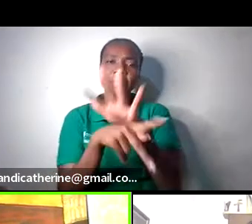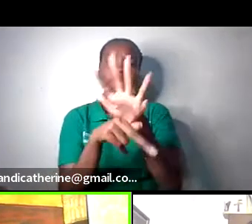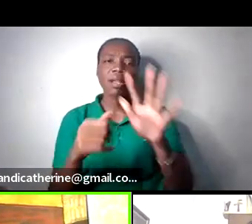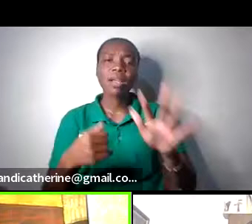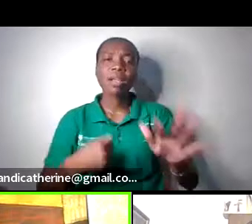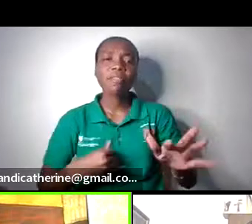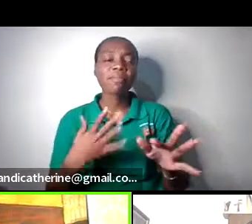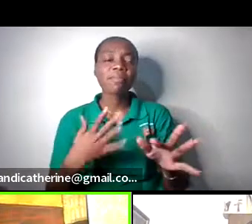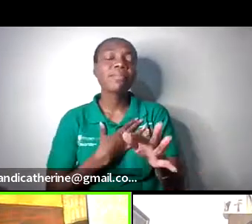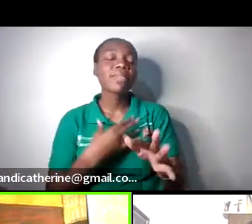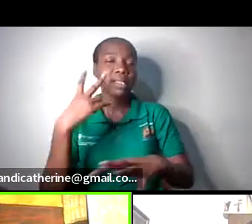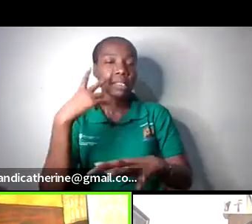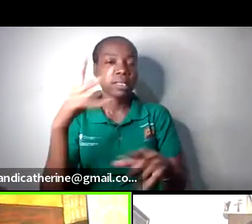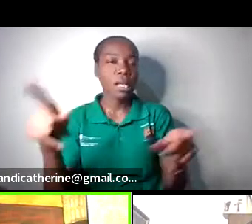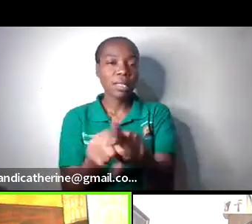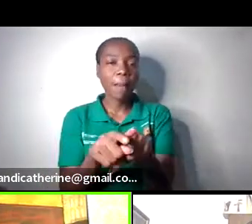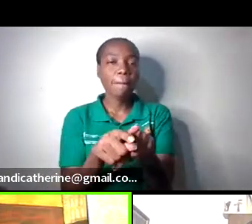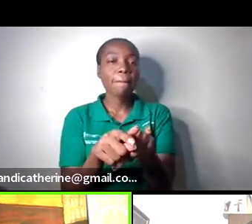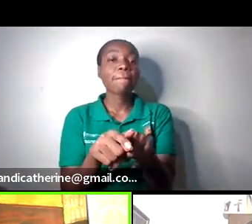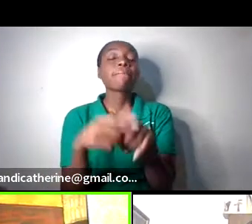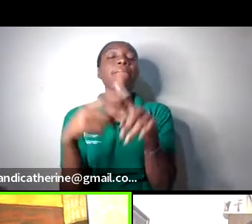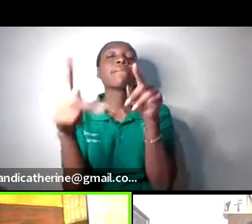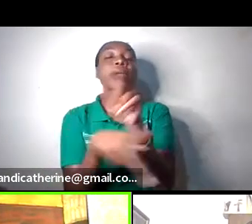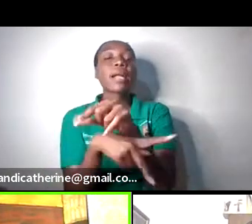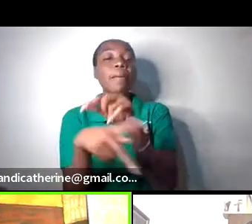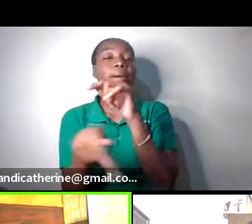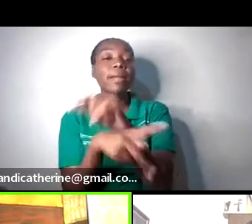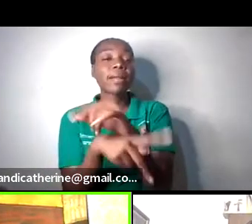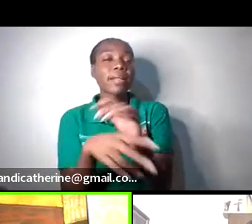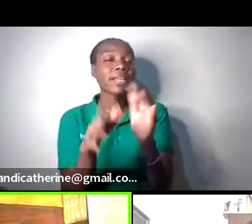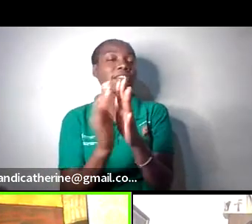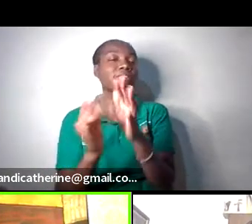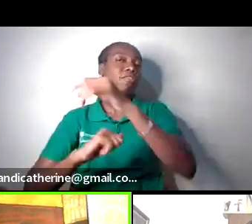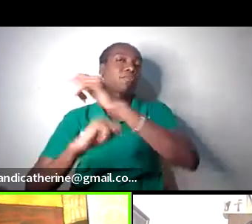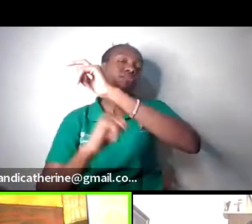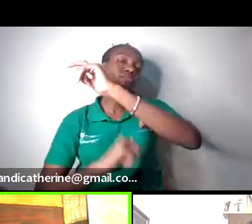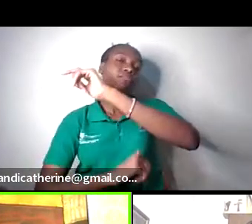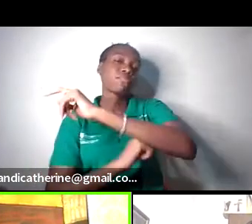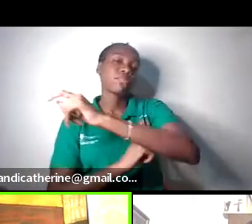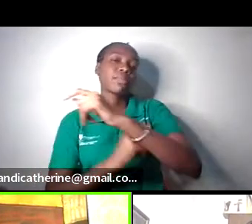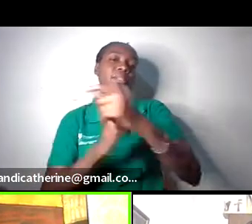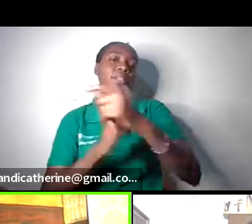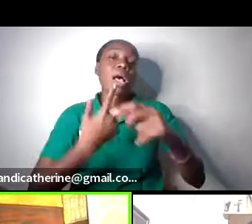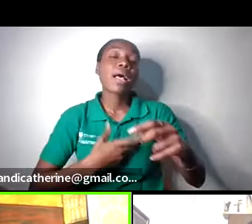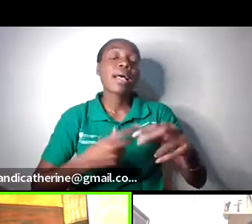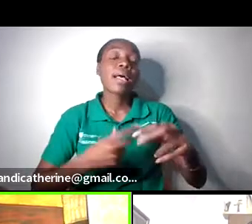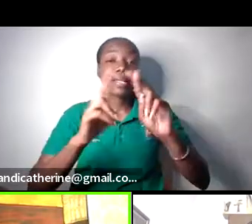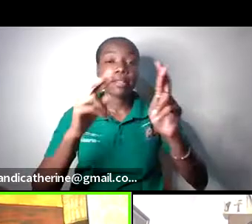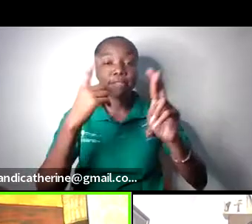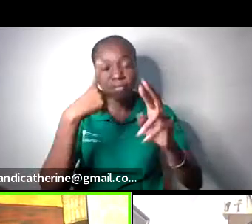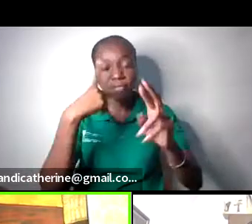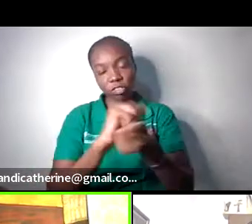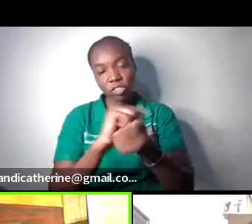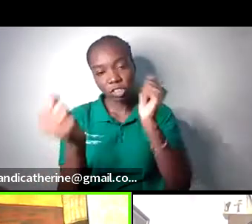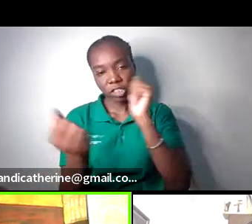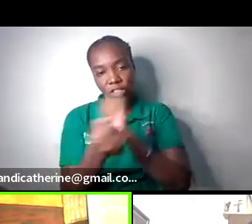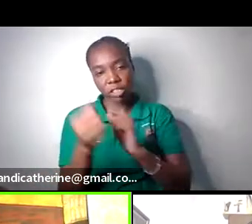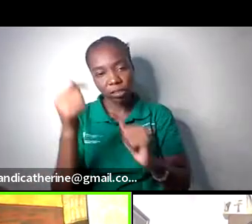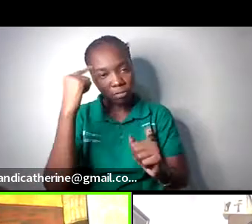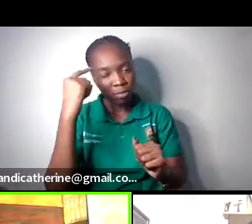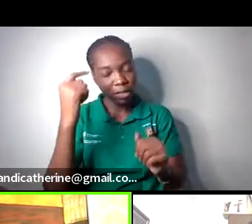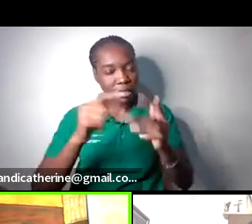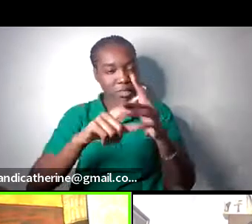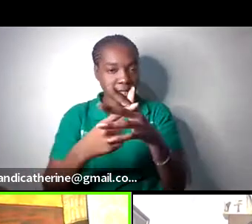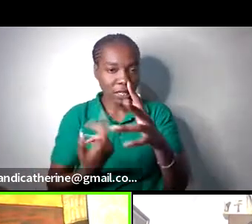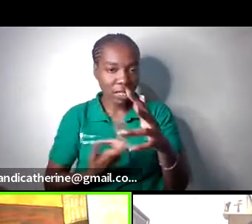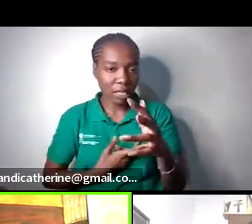a primary and foundational intervention if we are really to change the mindsets that will govern the next